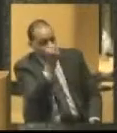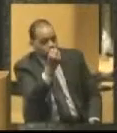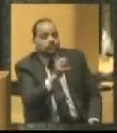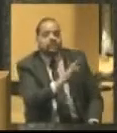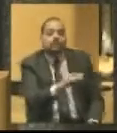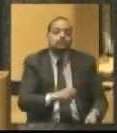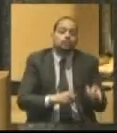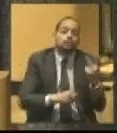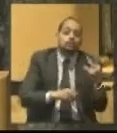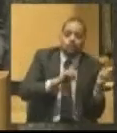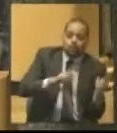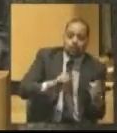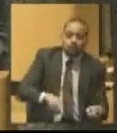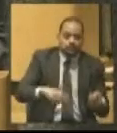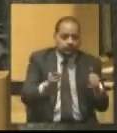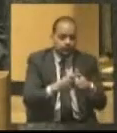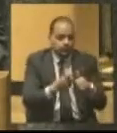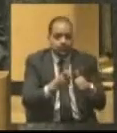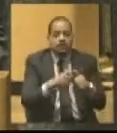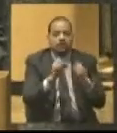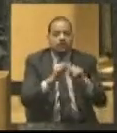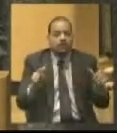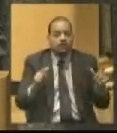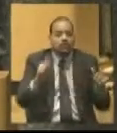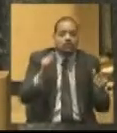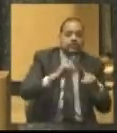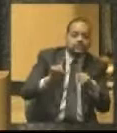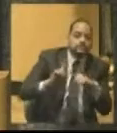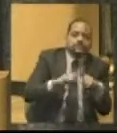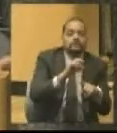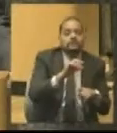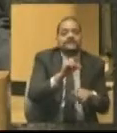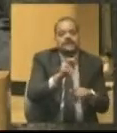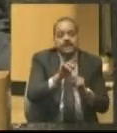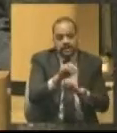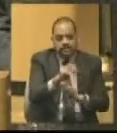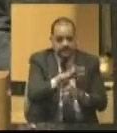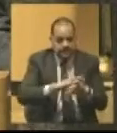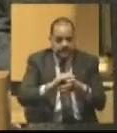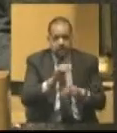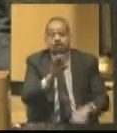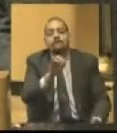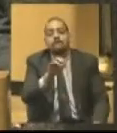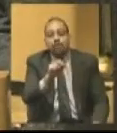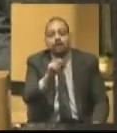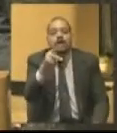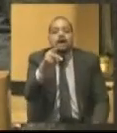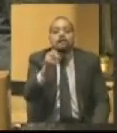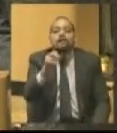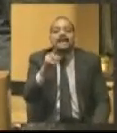one freed all the slaves who came within his lines from the area around Fort Pulaski that he occupied. That order was legal and